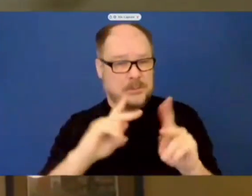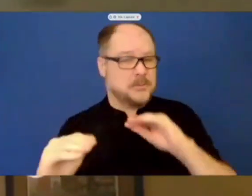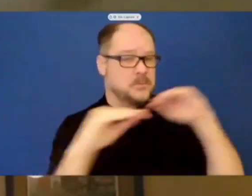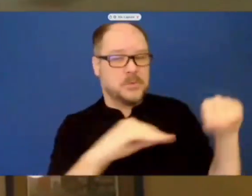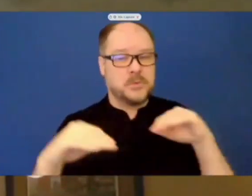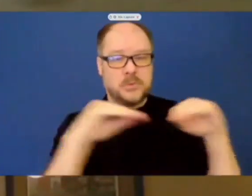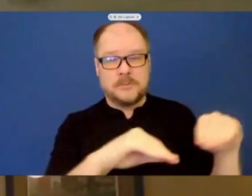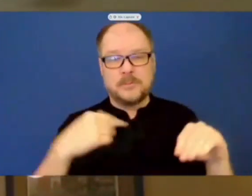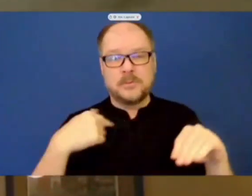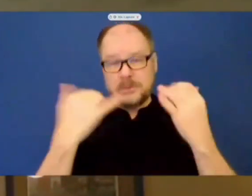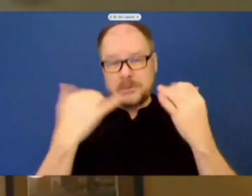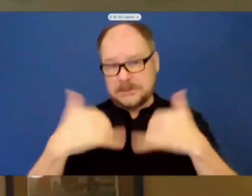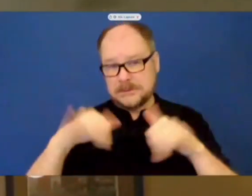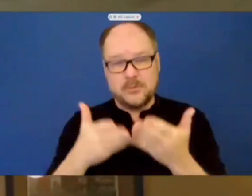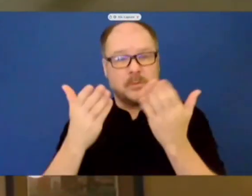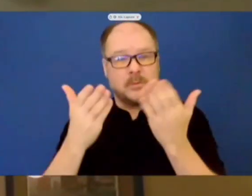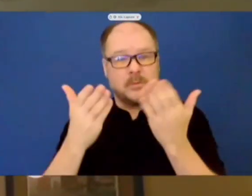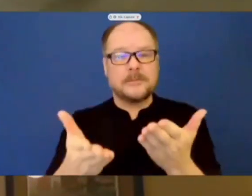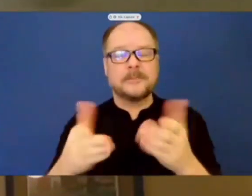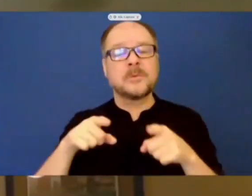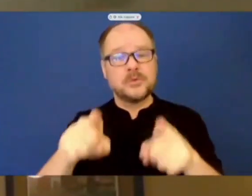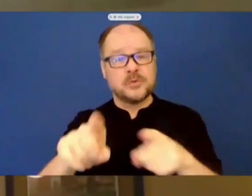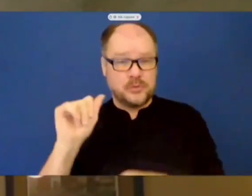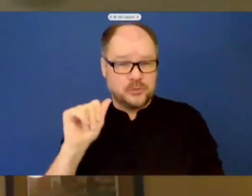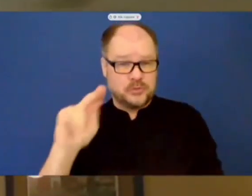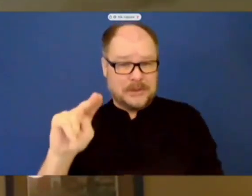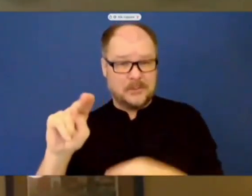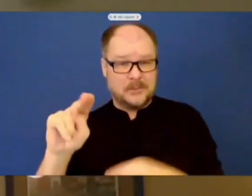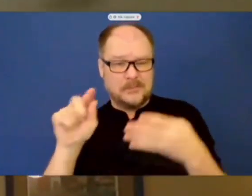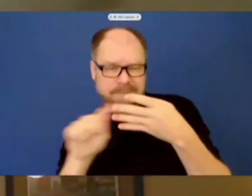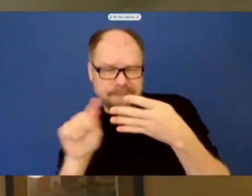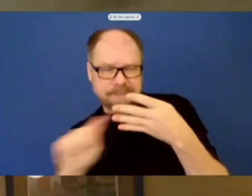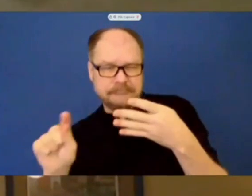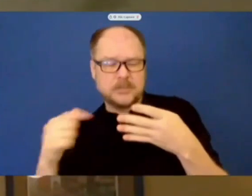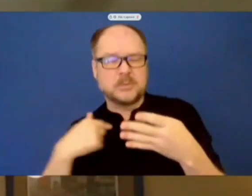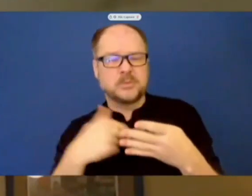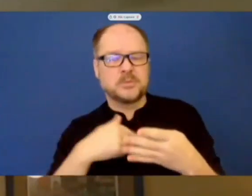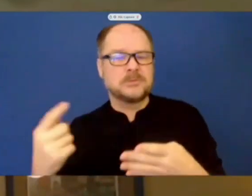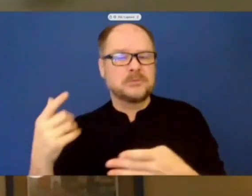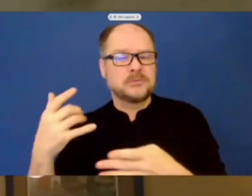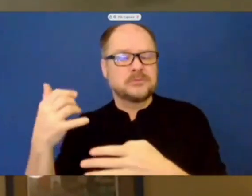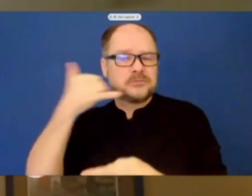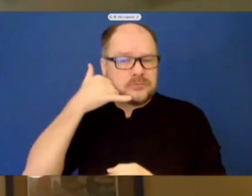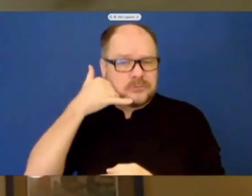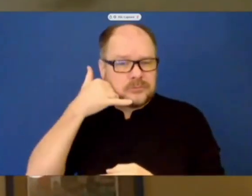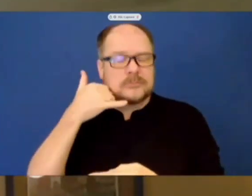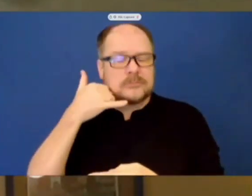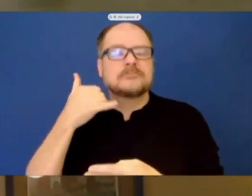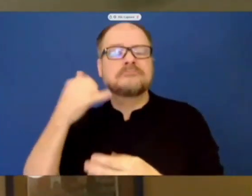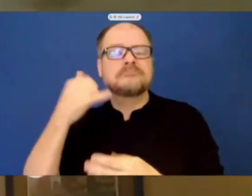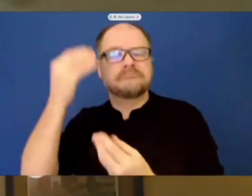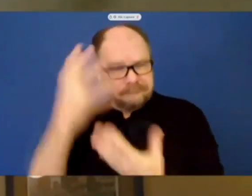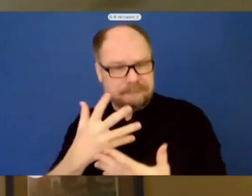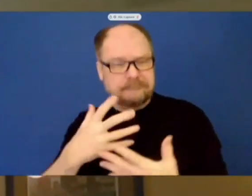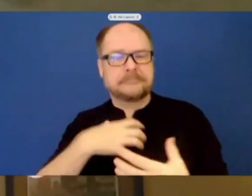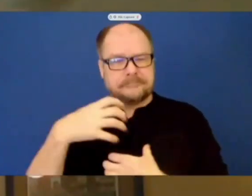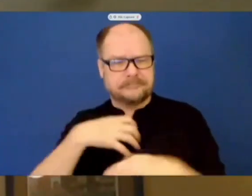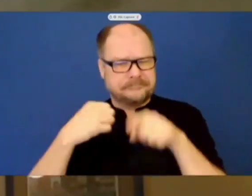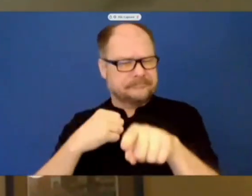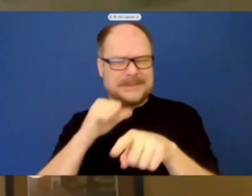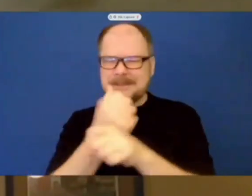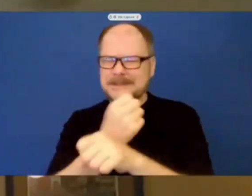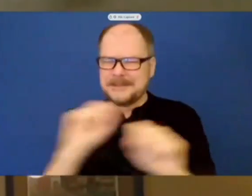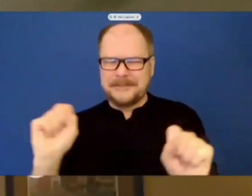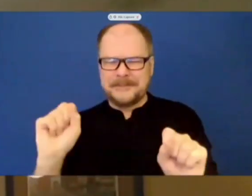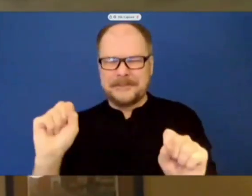In mid-January, Public Health received a complaint about the conditions at the site. Since that time, our environmental health staff have